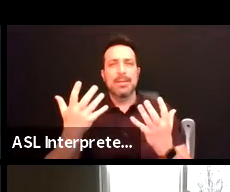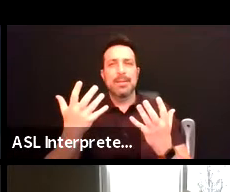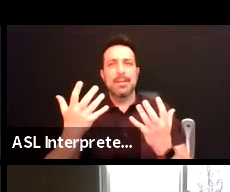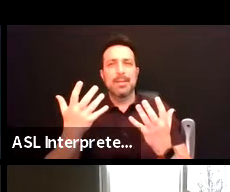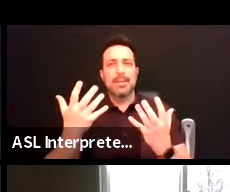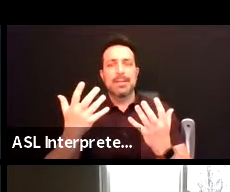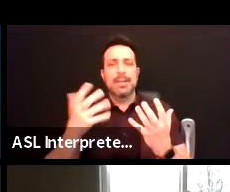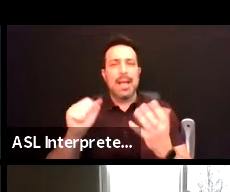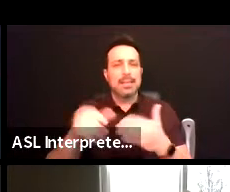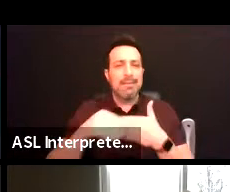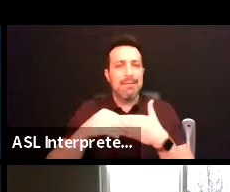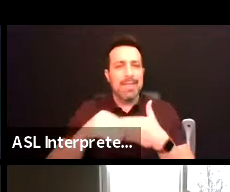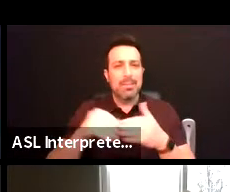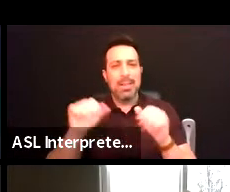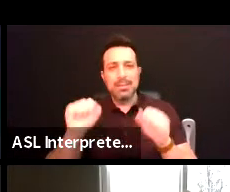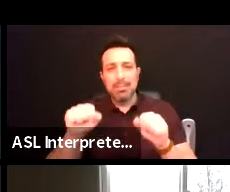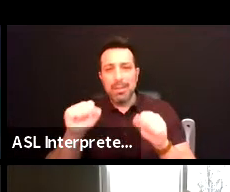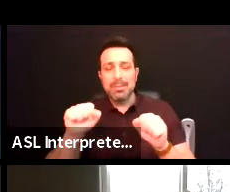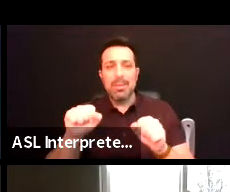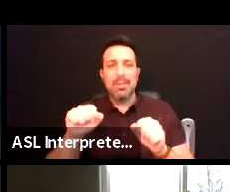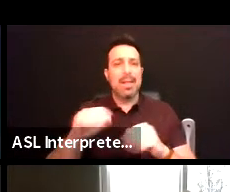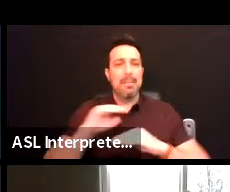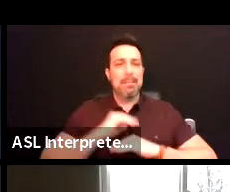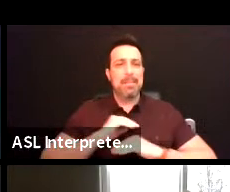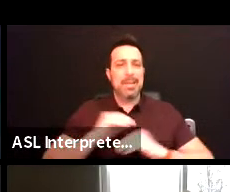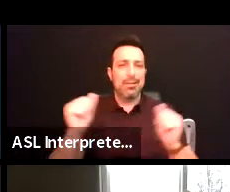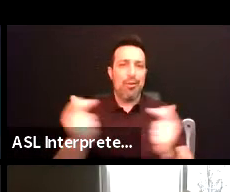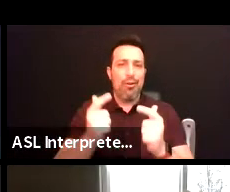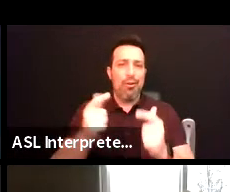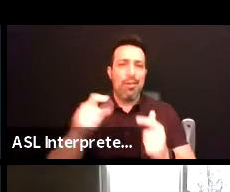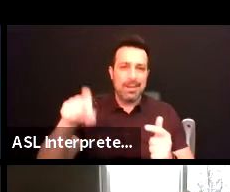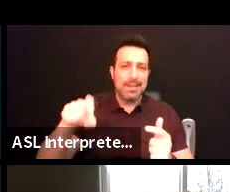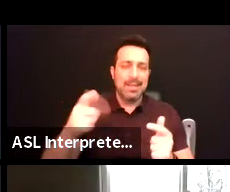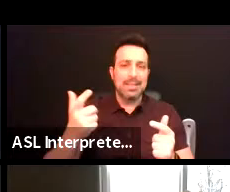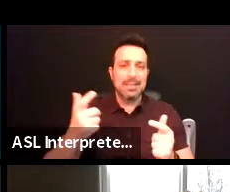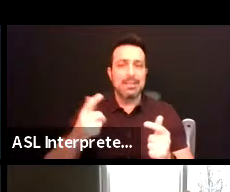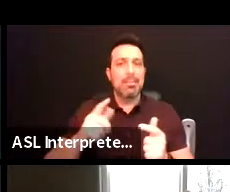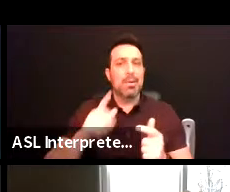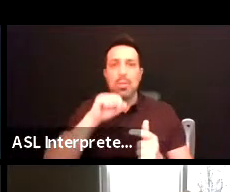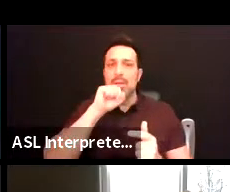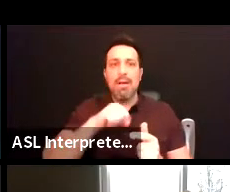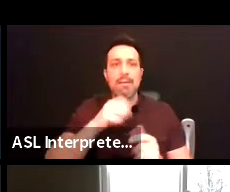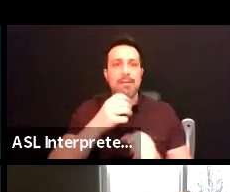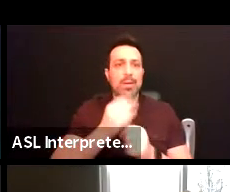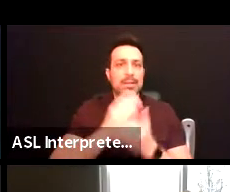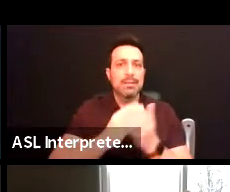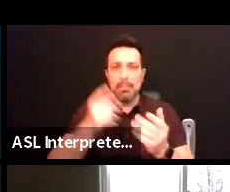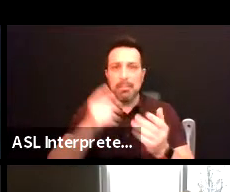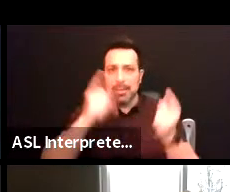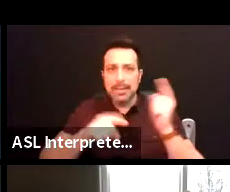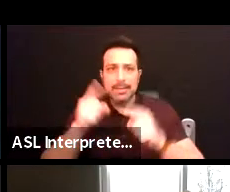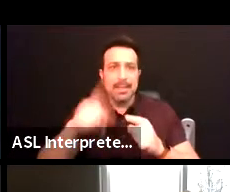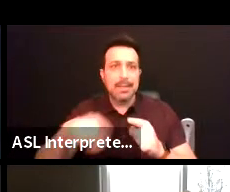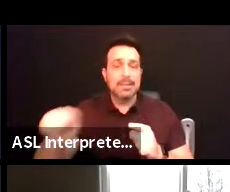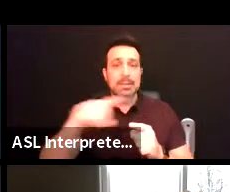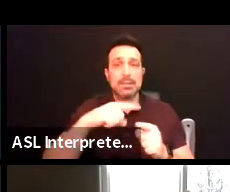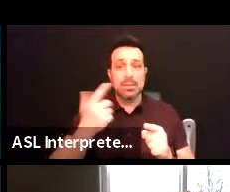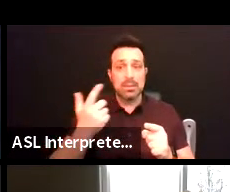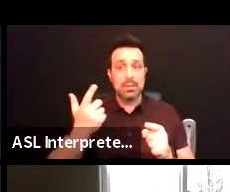as flexible as possible and meet everybody's needs. But would love to get some consensus on, you know, does